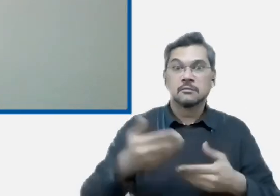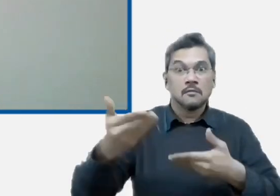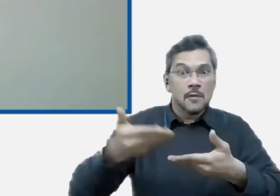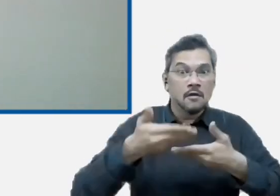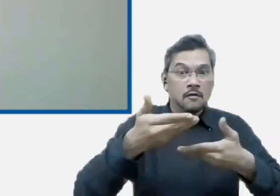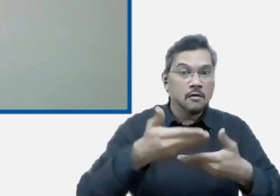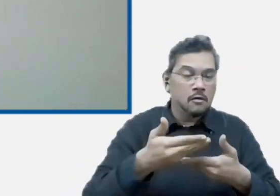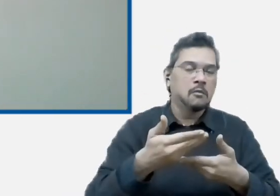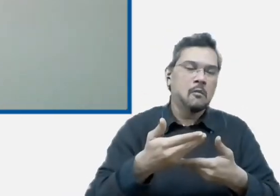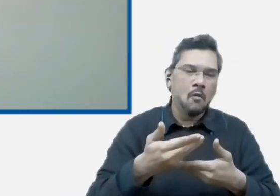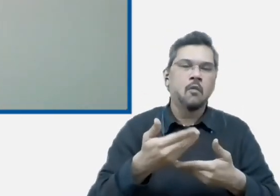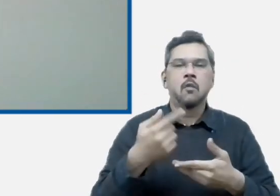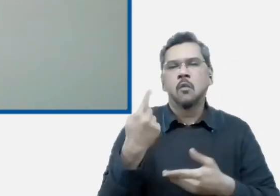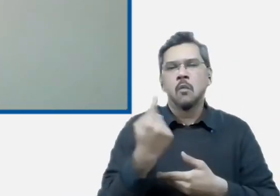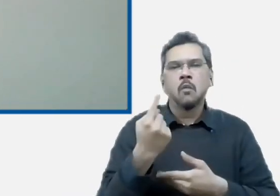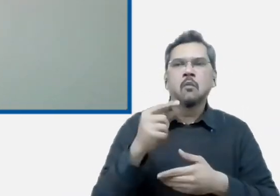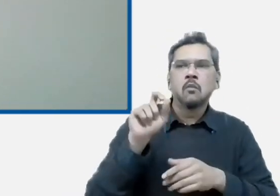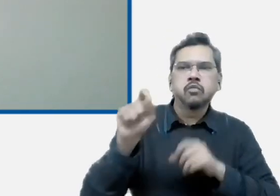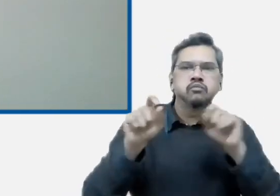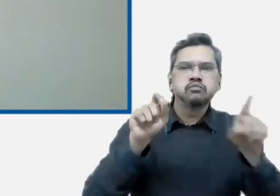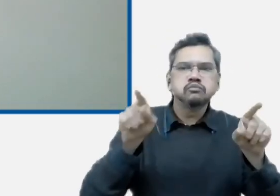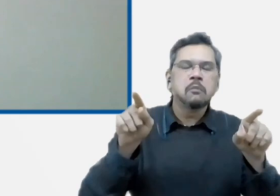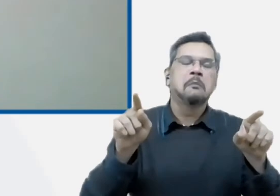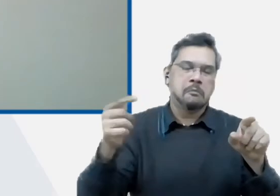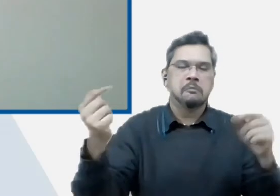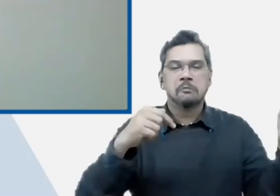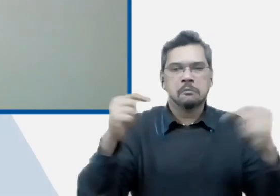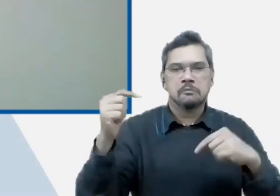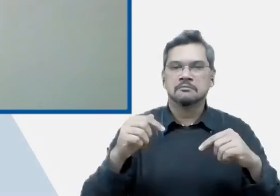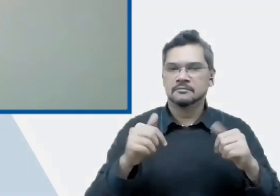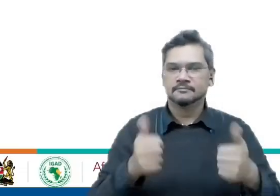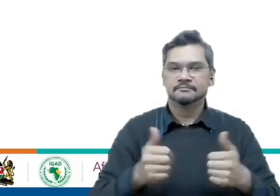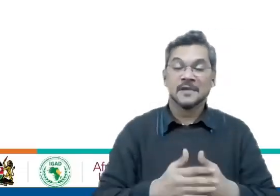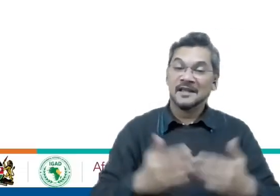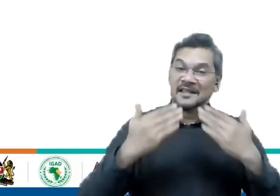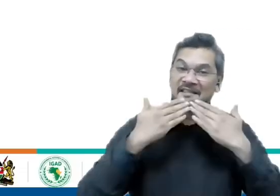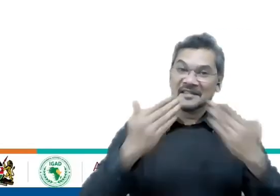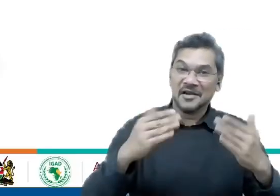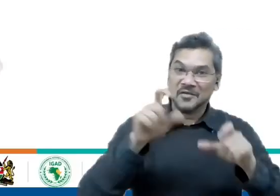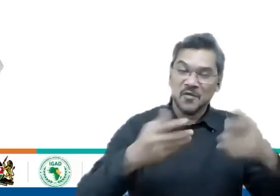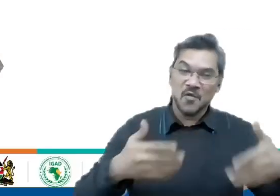today and hope to see you tomorrow.